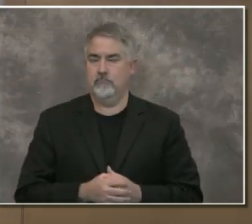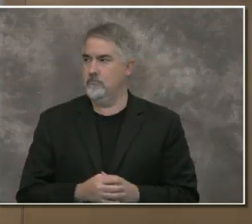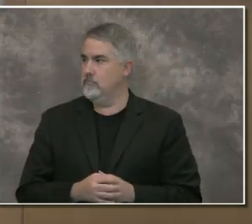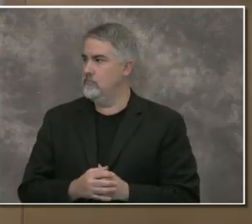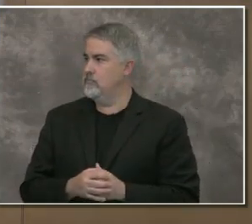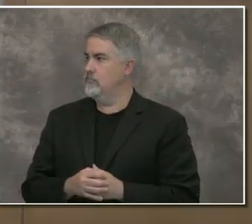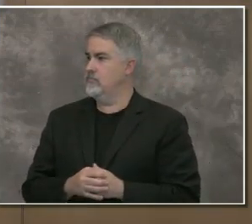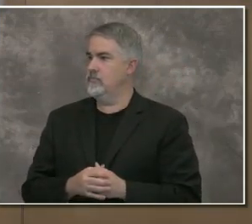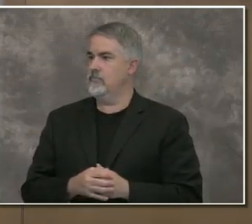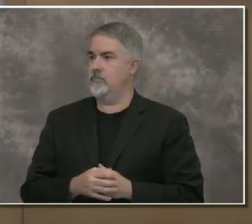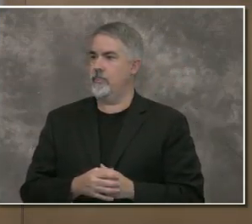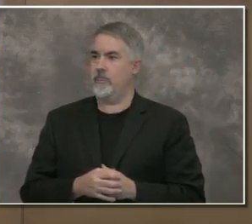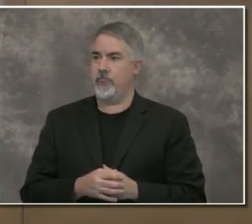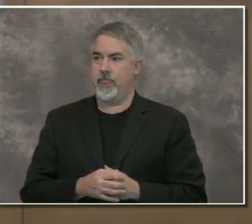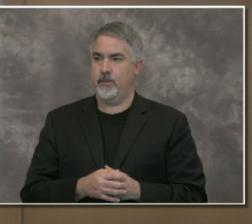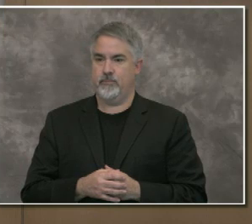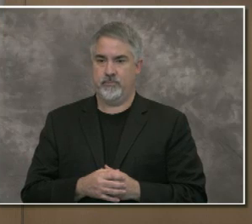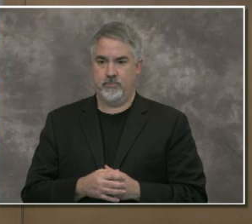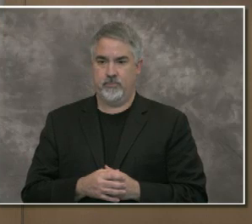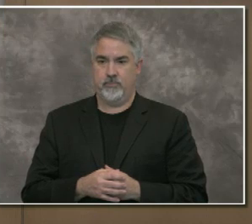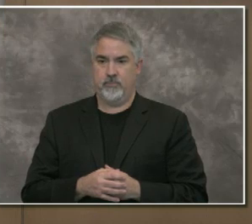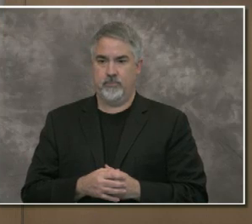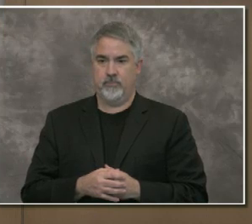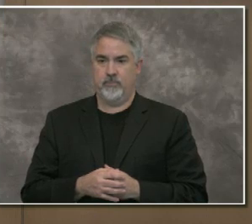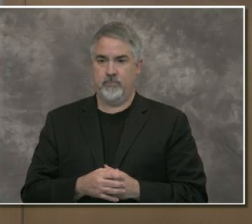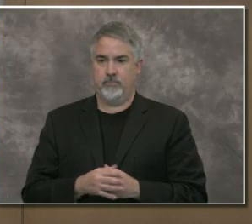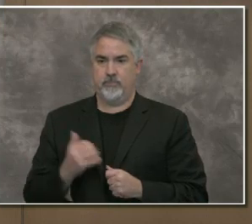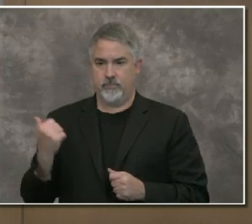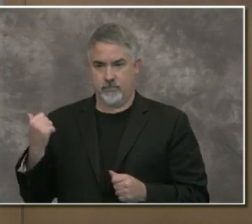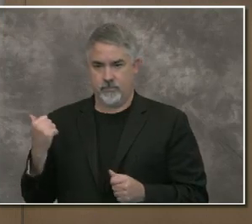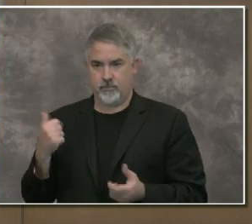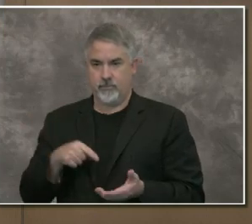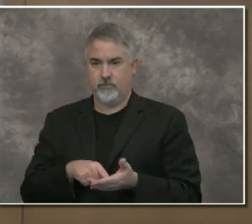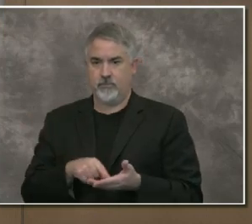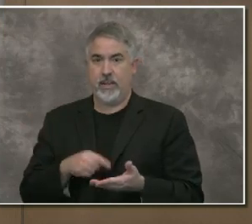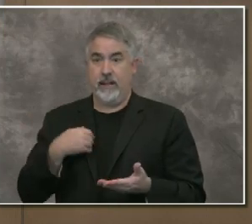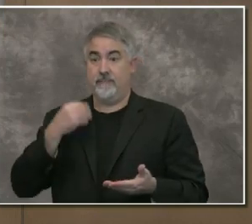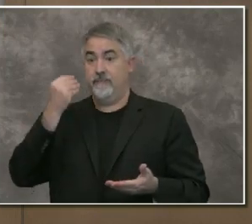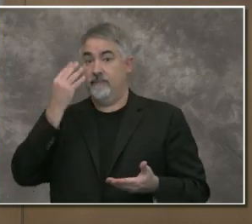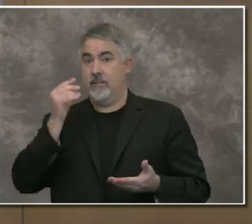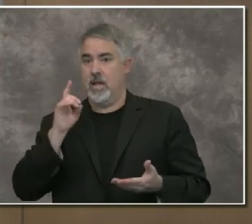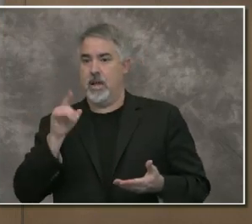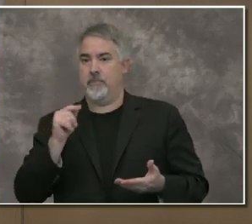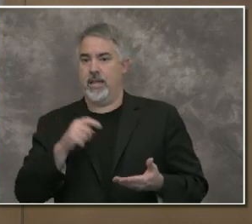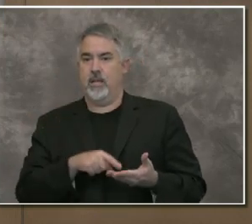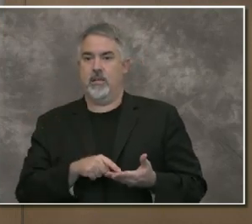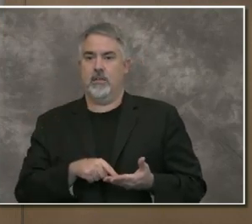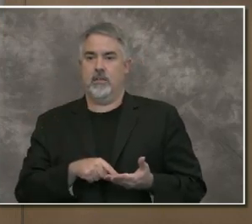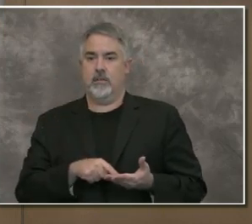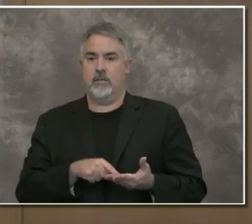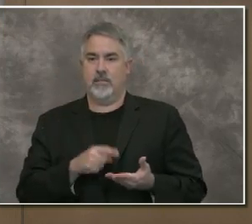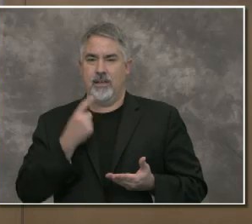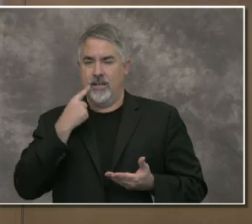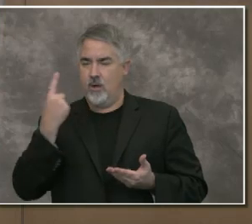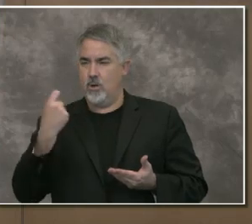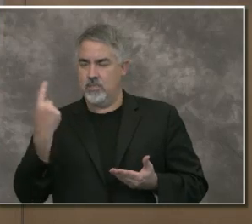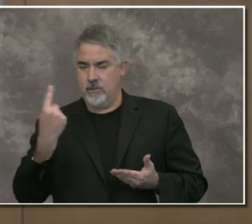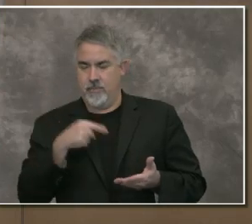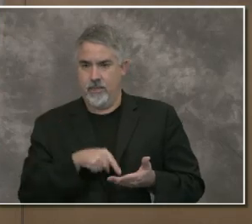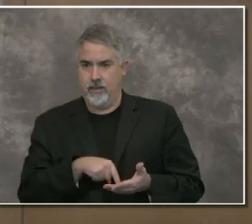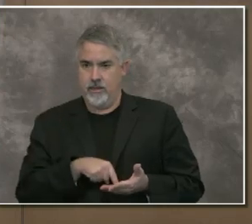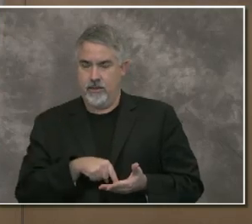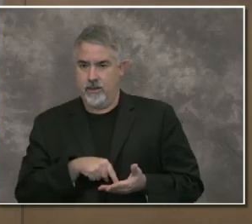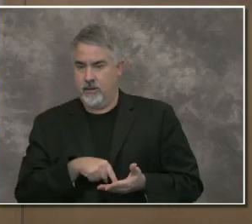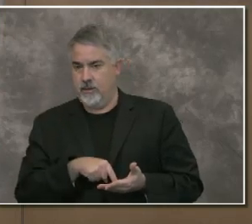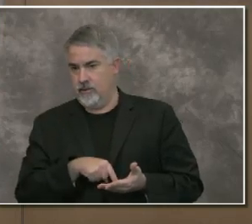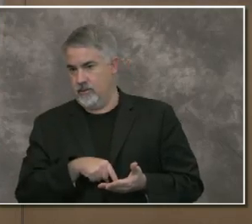And actually, I do have a update for the question that Paul Sisson gave. In